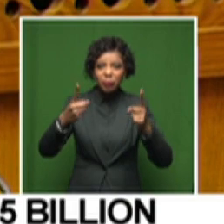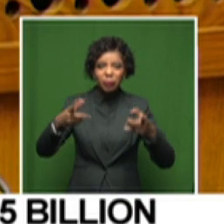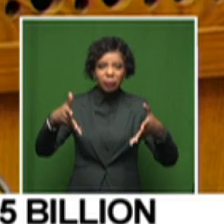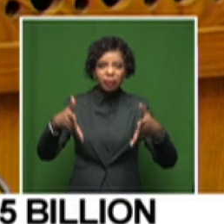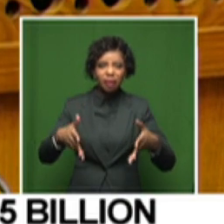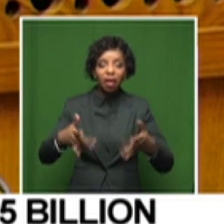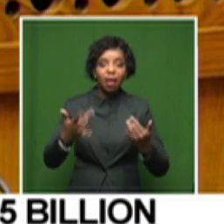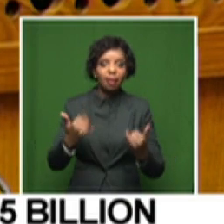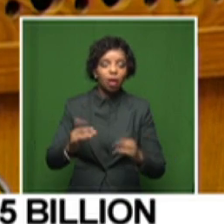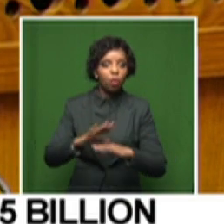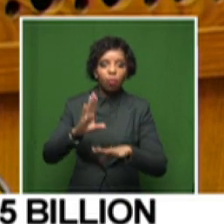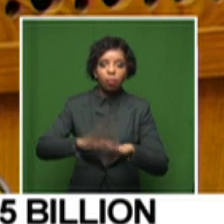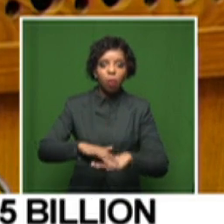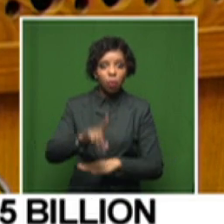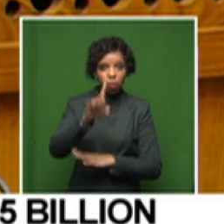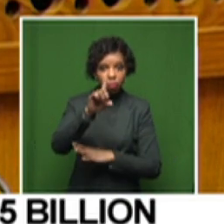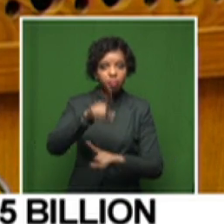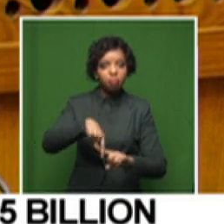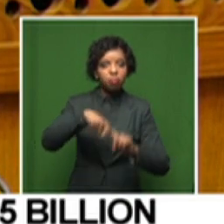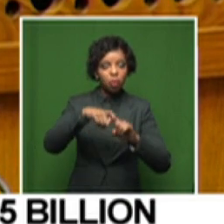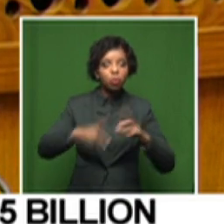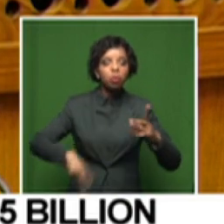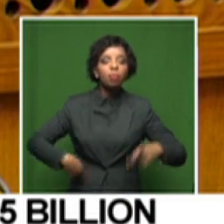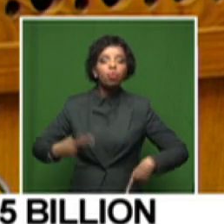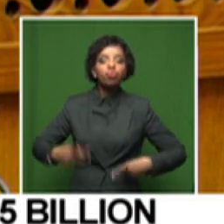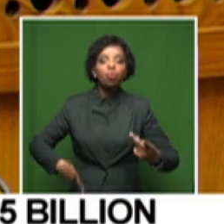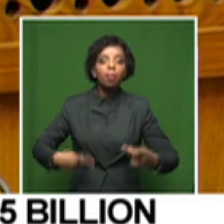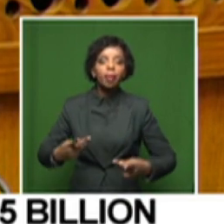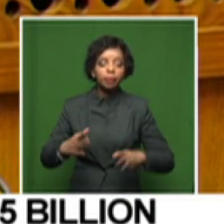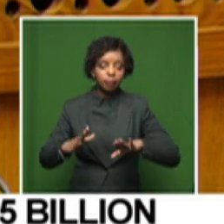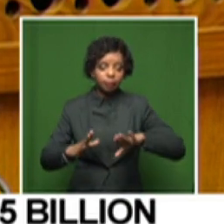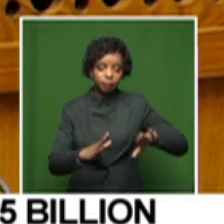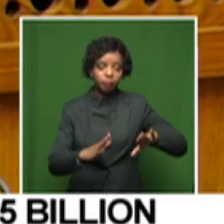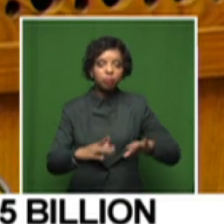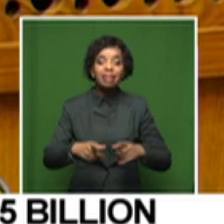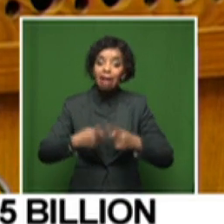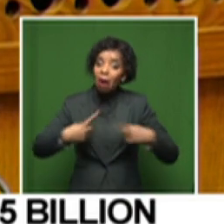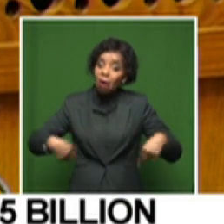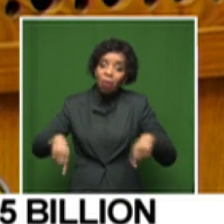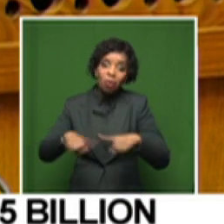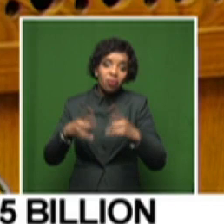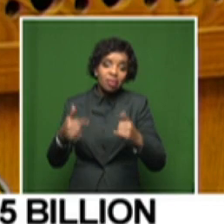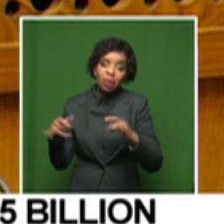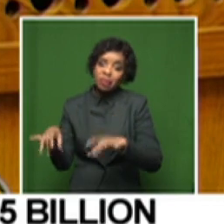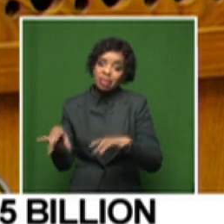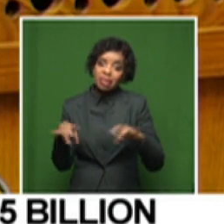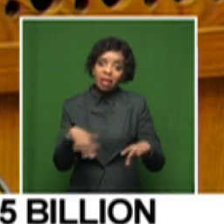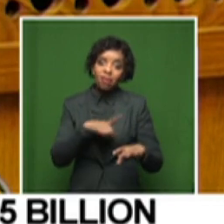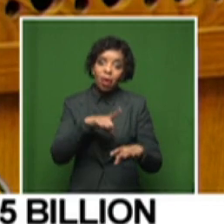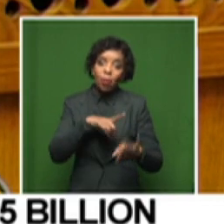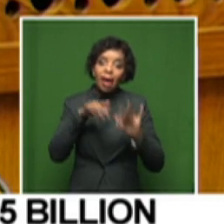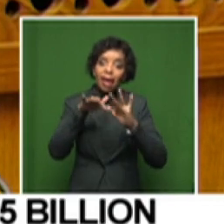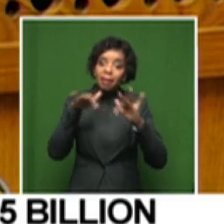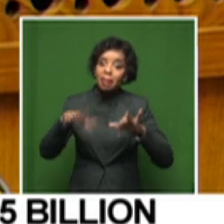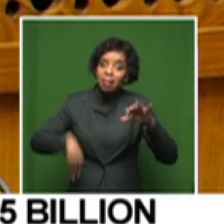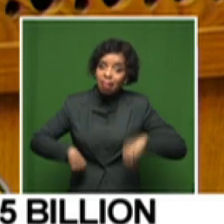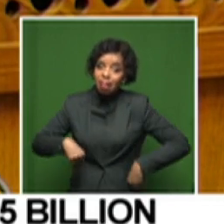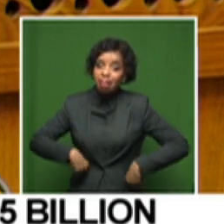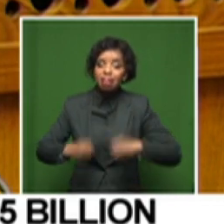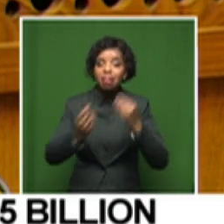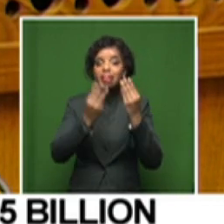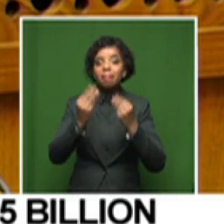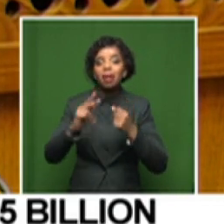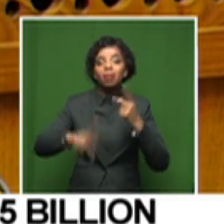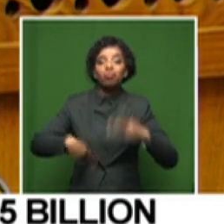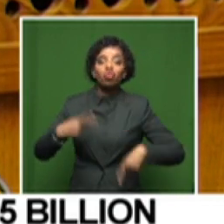all suffer as a result of their actions. The details of all COVID-19 related